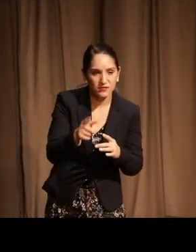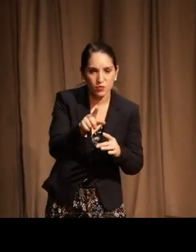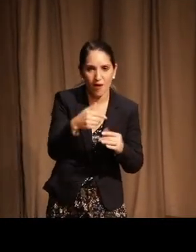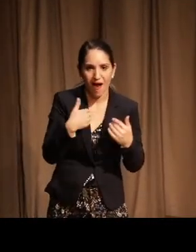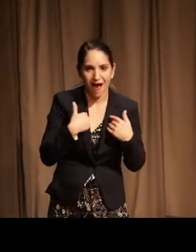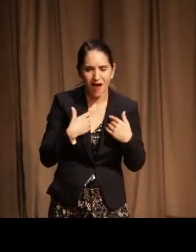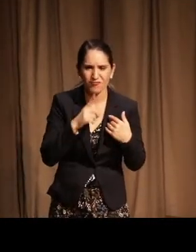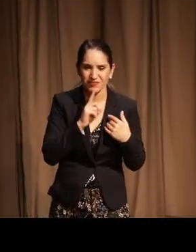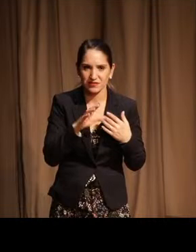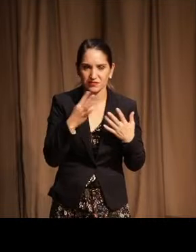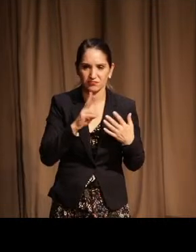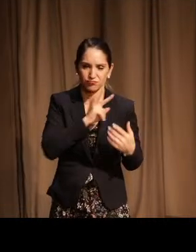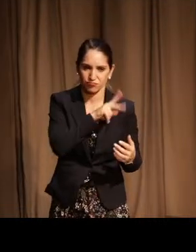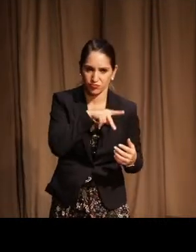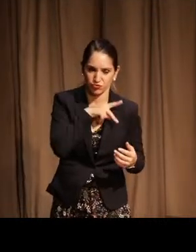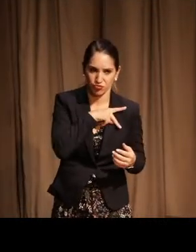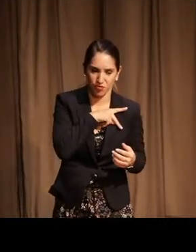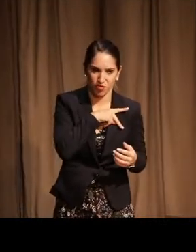personal,